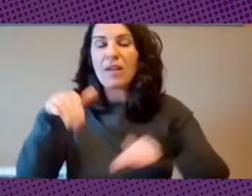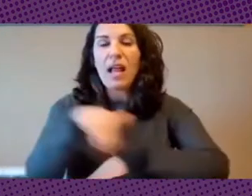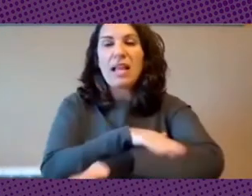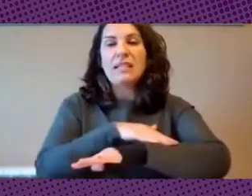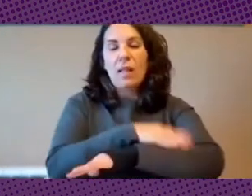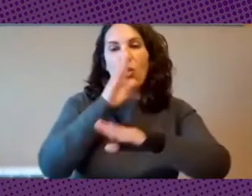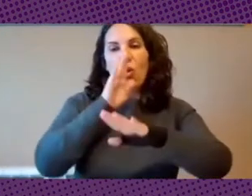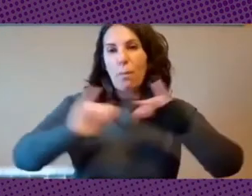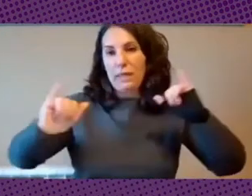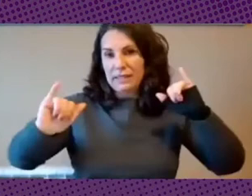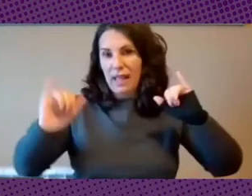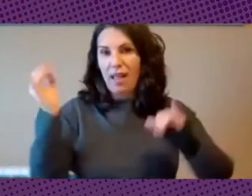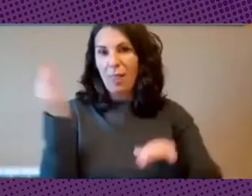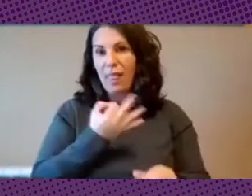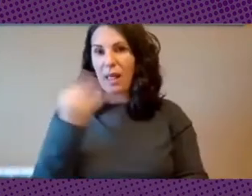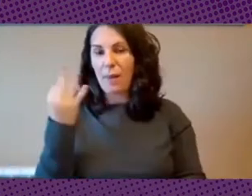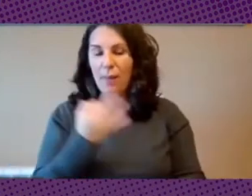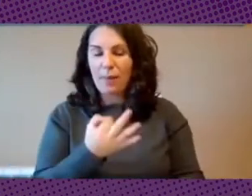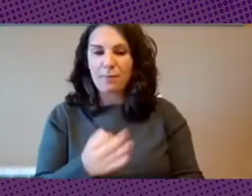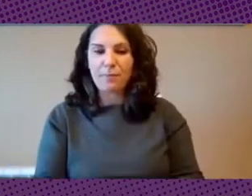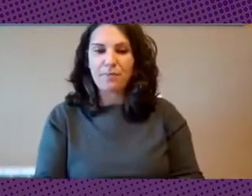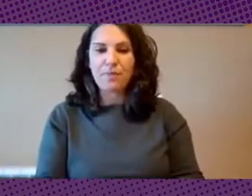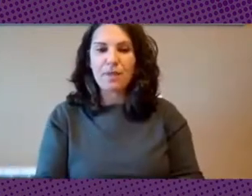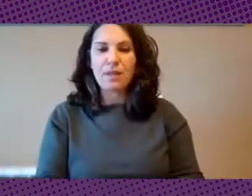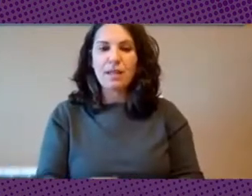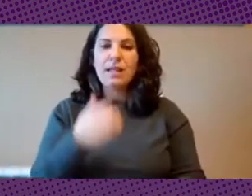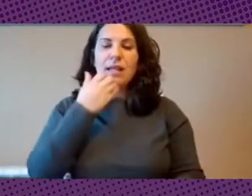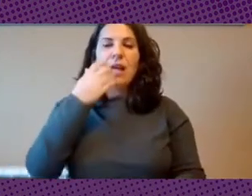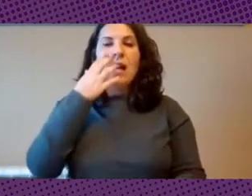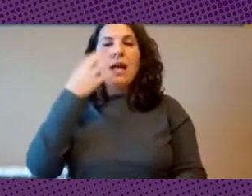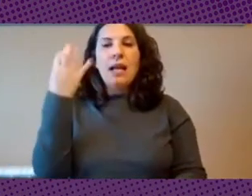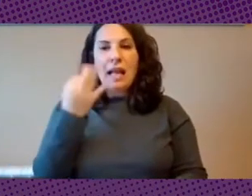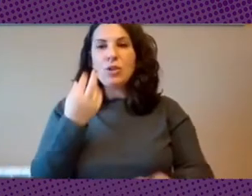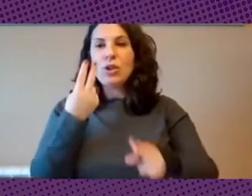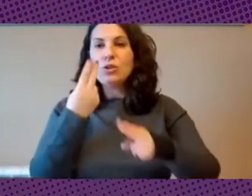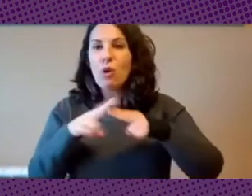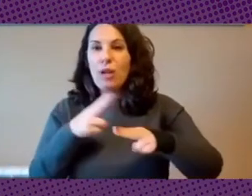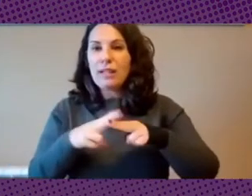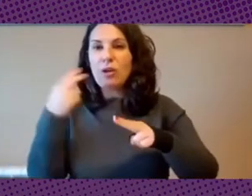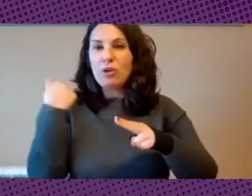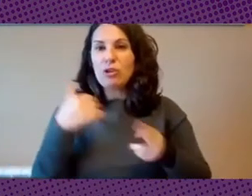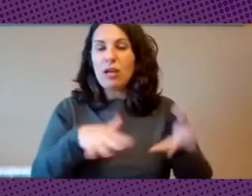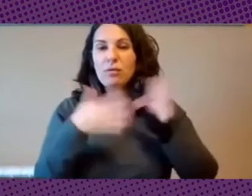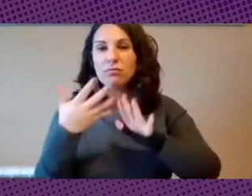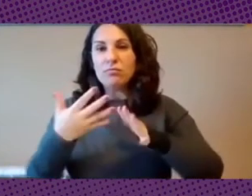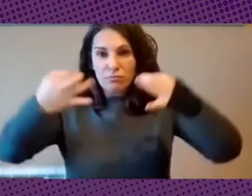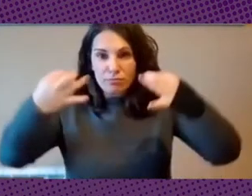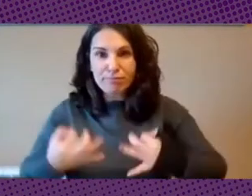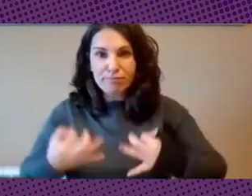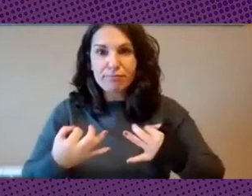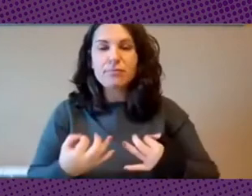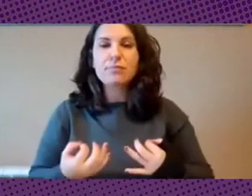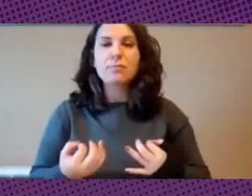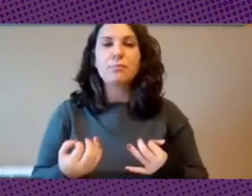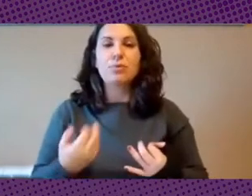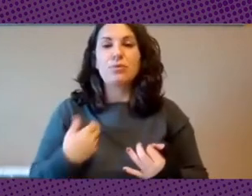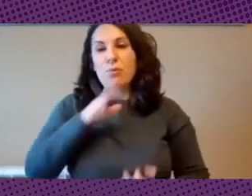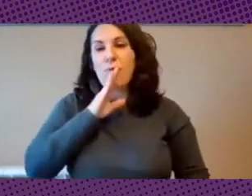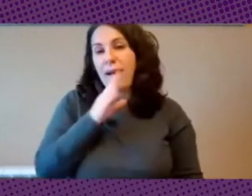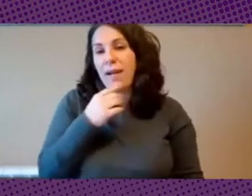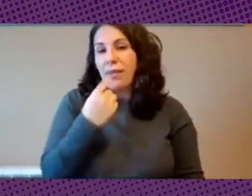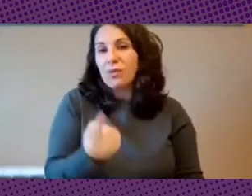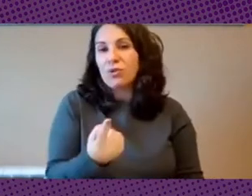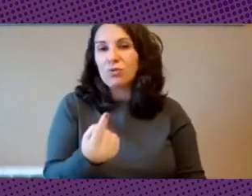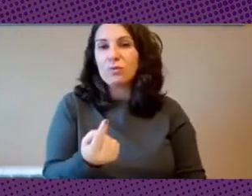risks materialize, the state pays for it. I was saying that if, or when,